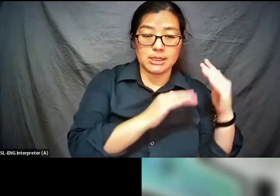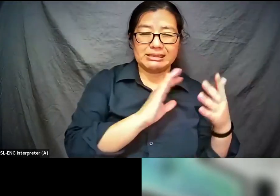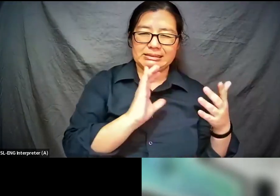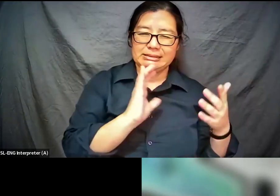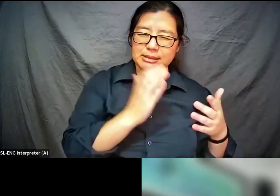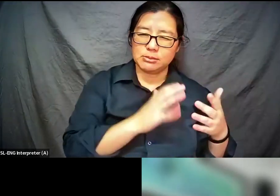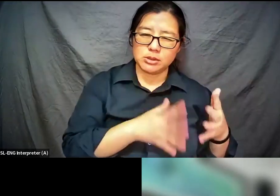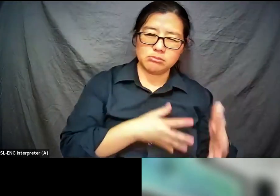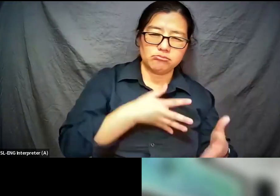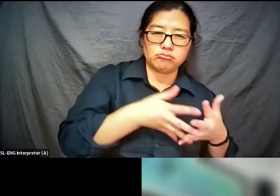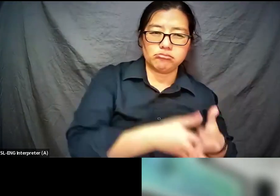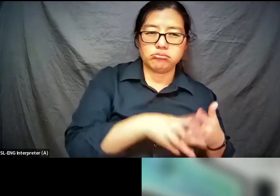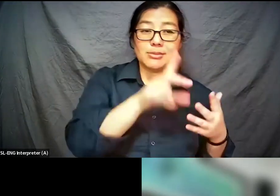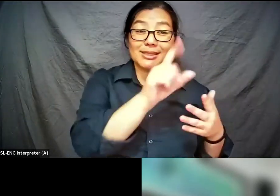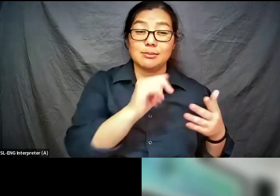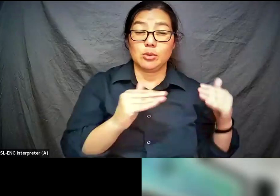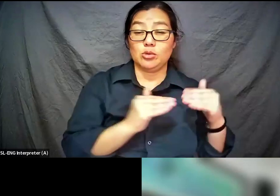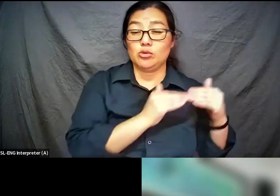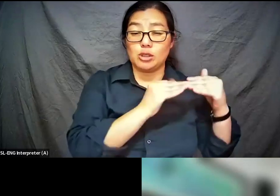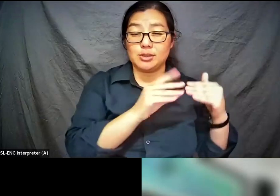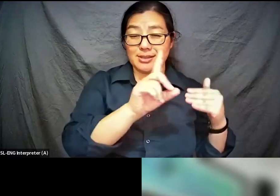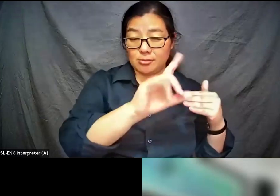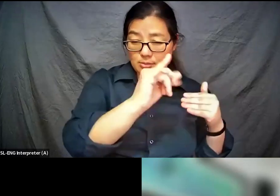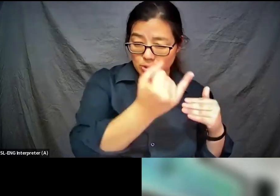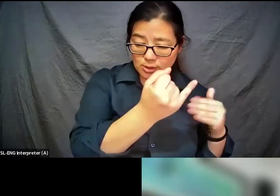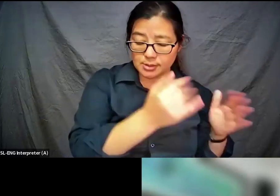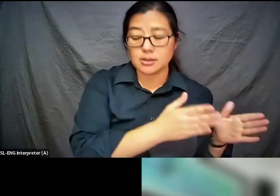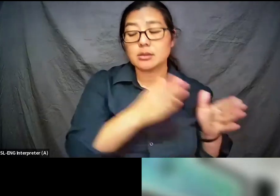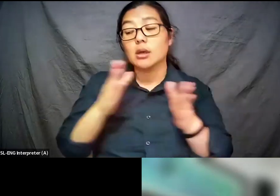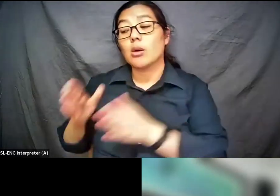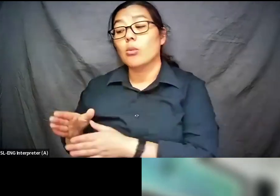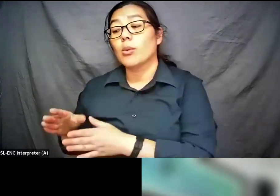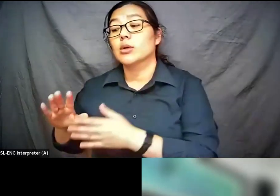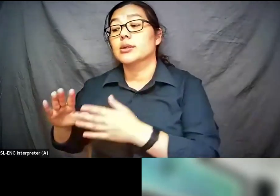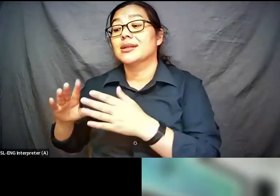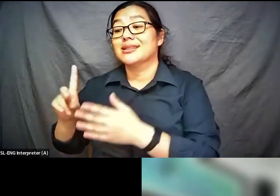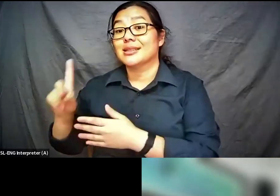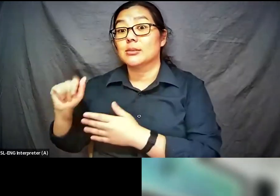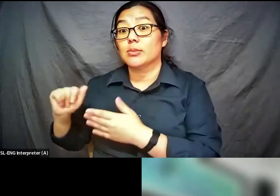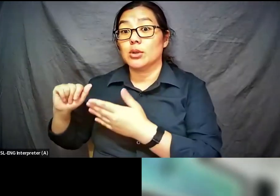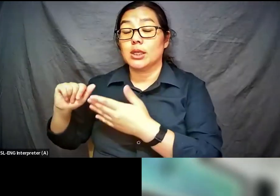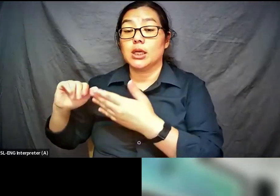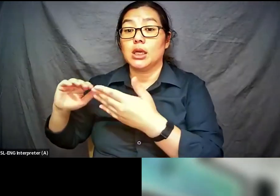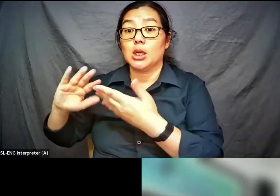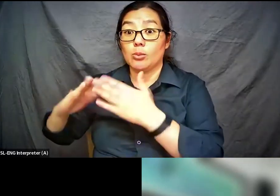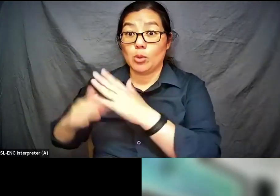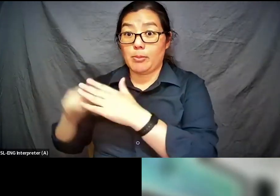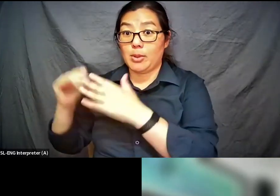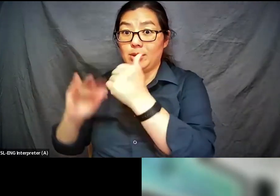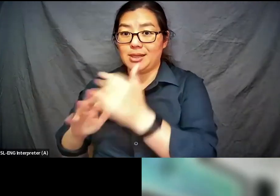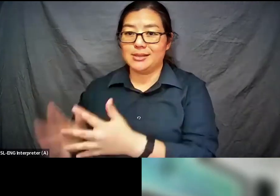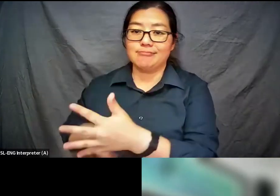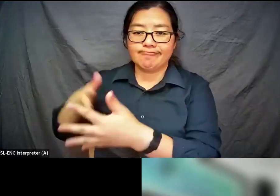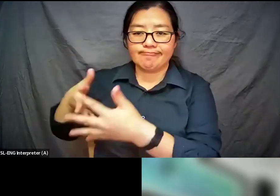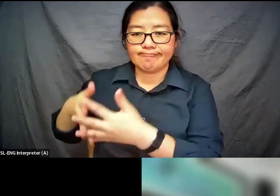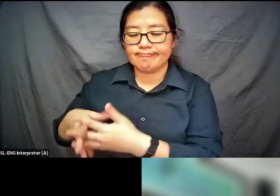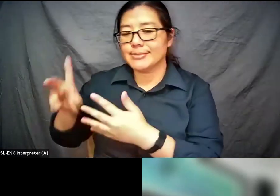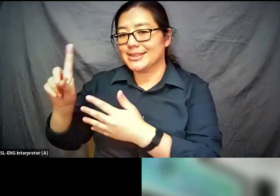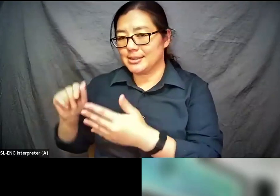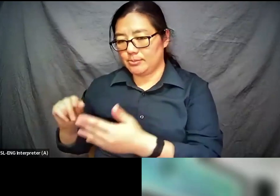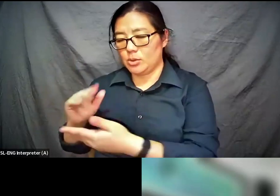Yeah, that whole thing about the line about the internet being forever is such a lie.